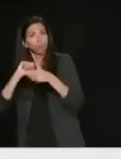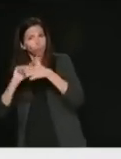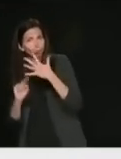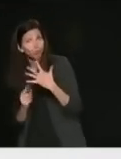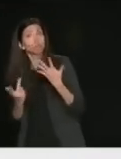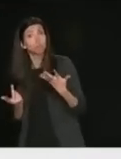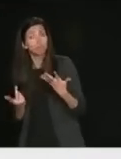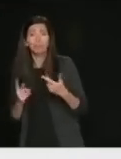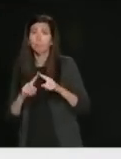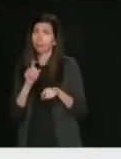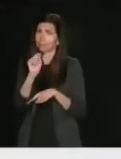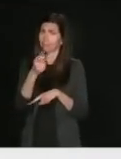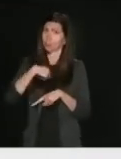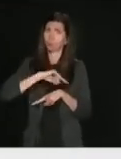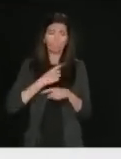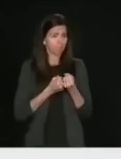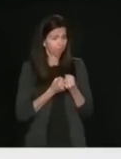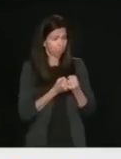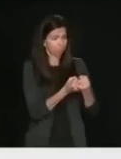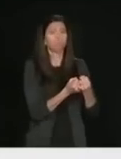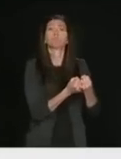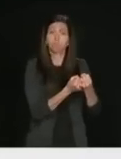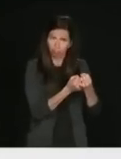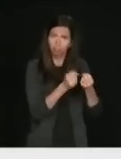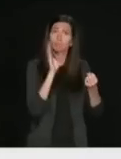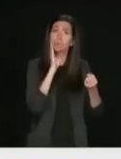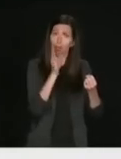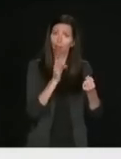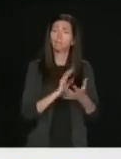improvements to our multilateral systems.